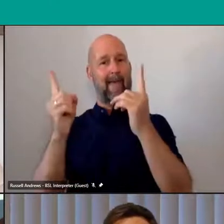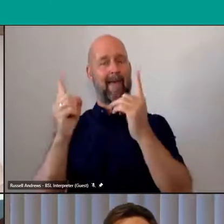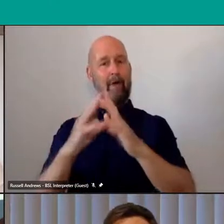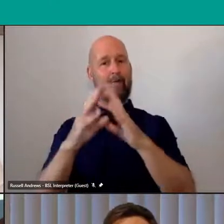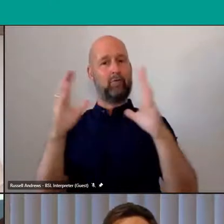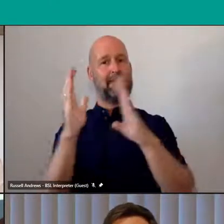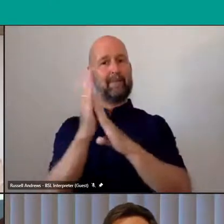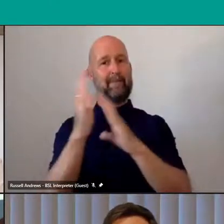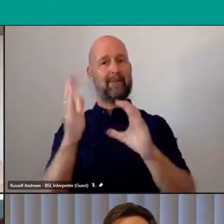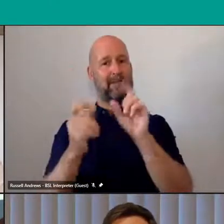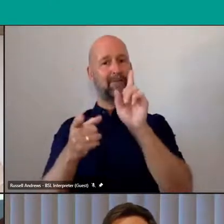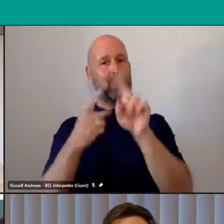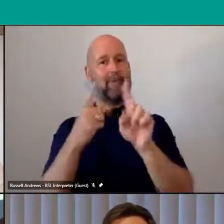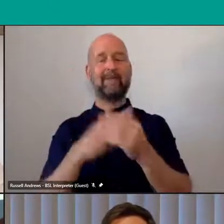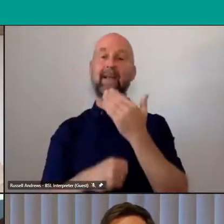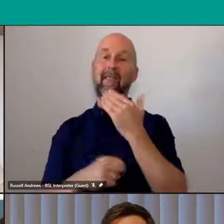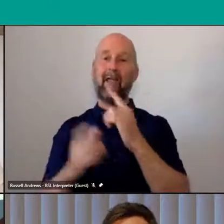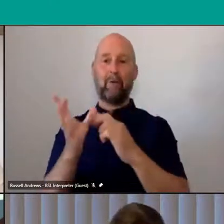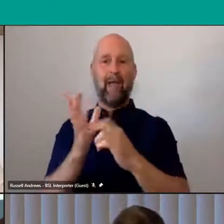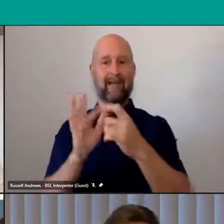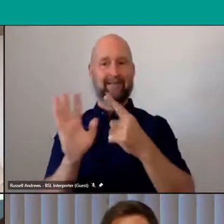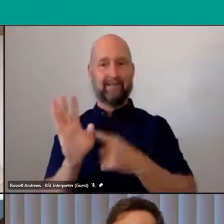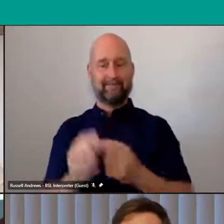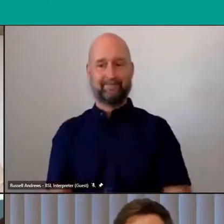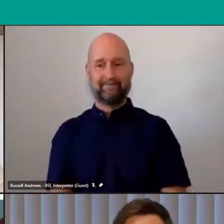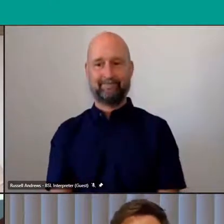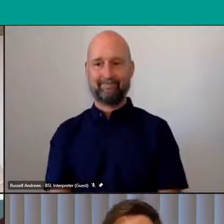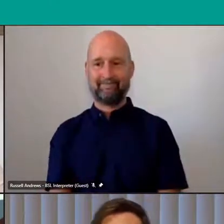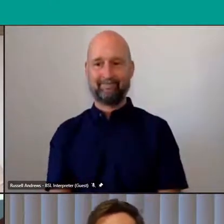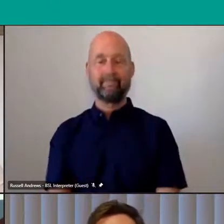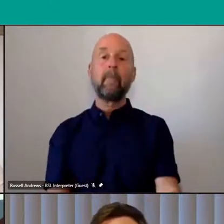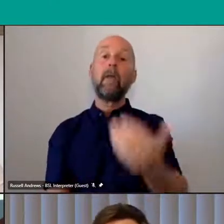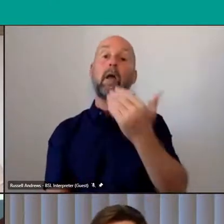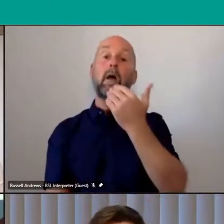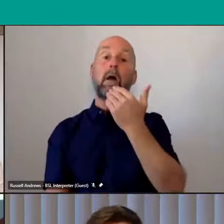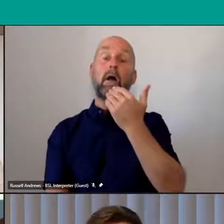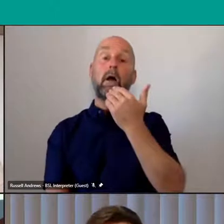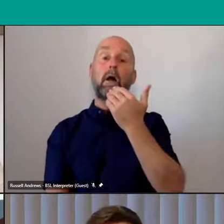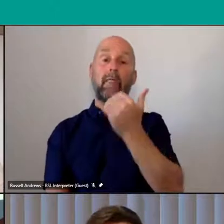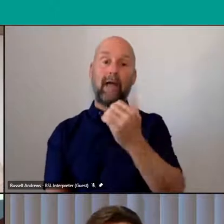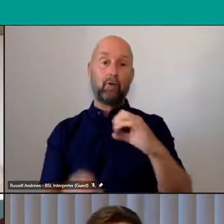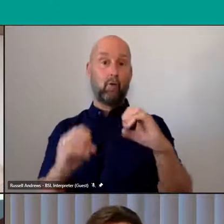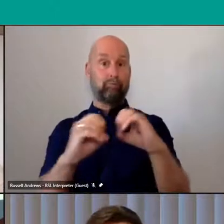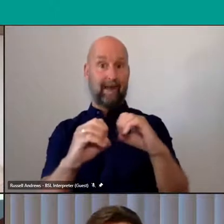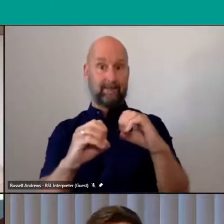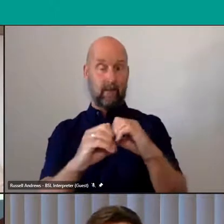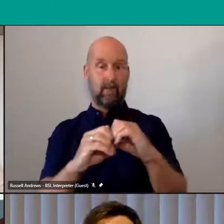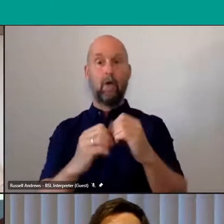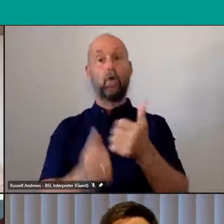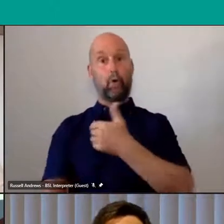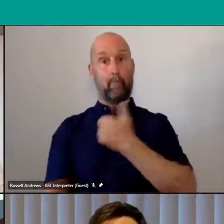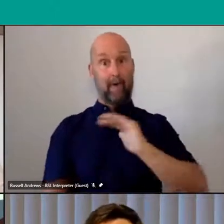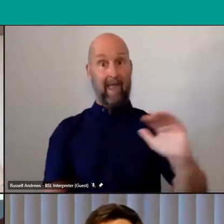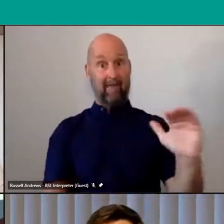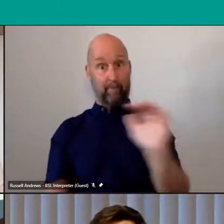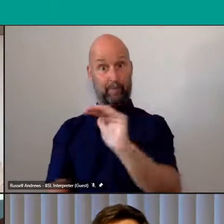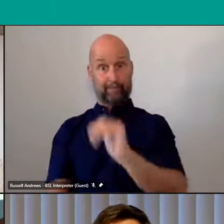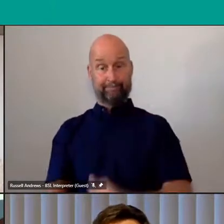his comments. Thank you, Andy. Well, thanks very much indeed, Brenda. Morning, everybody. I'm just going to start